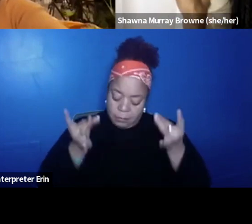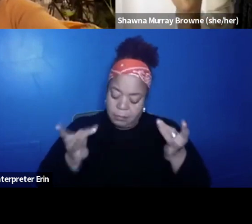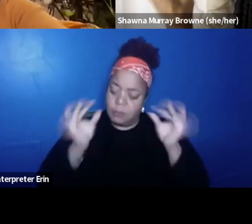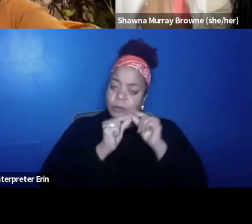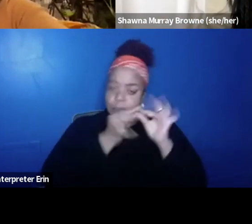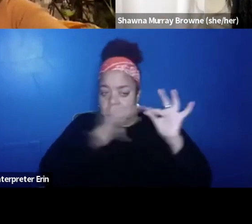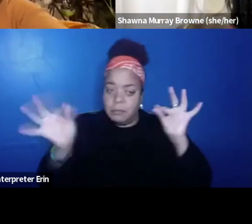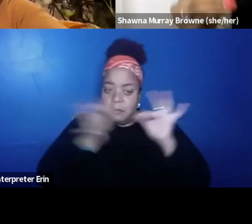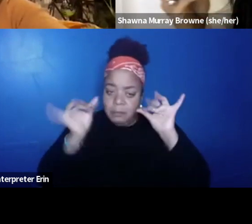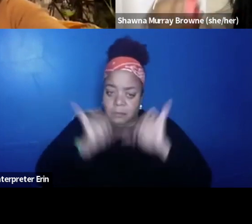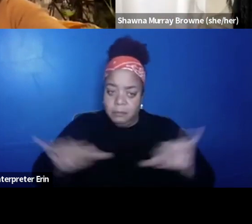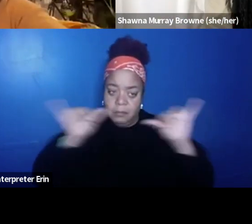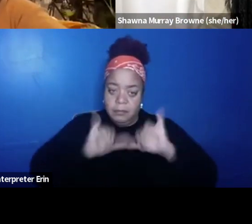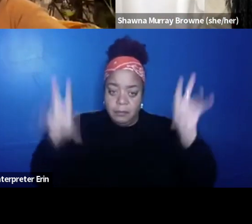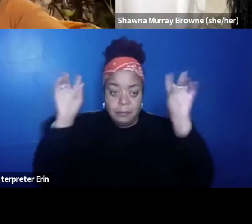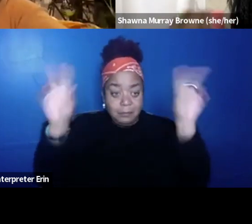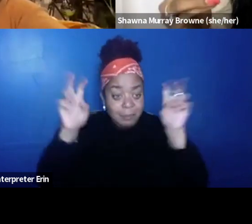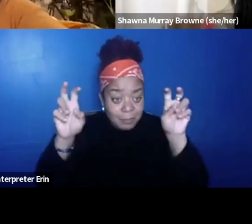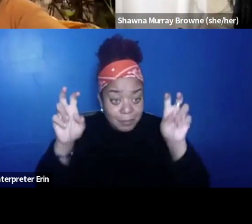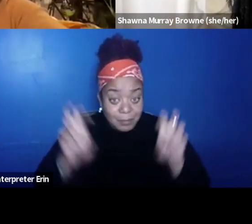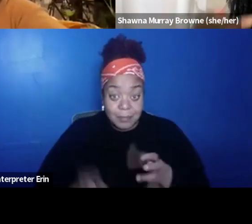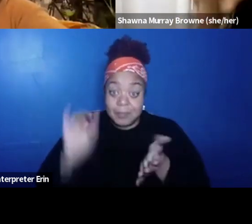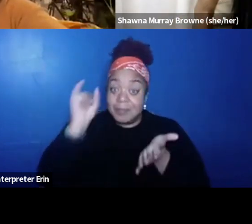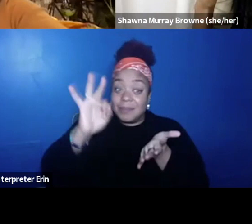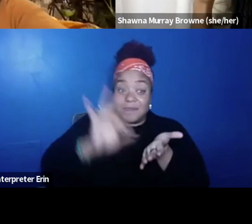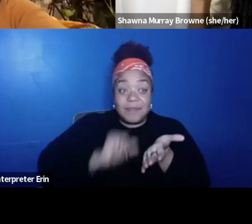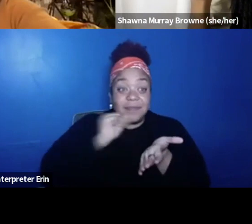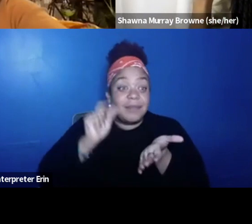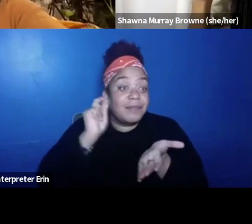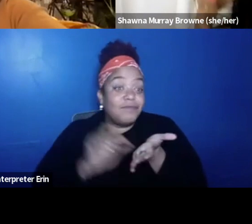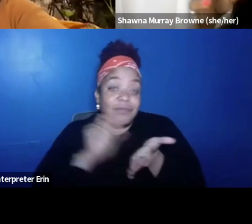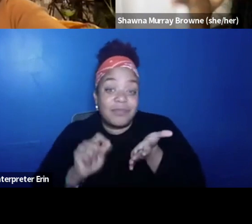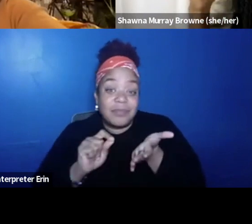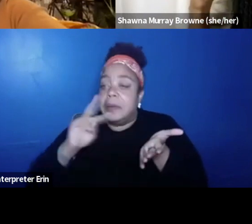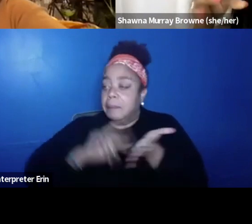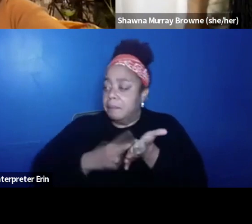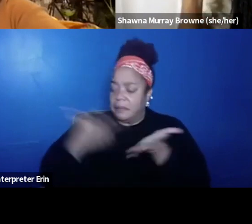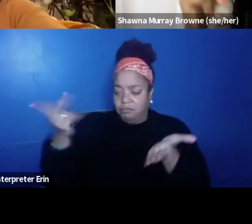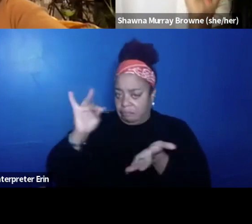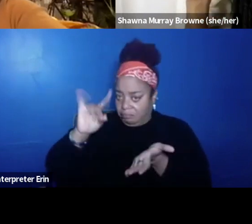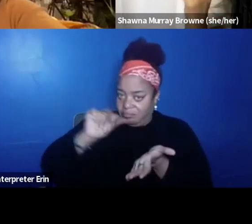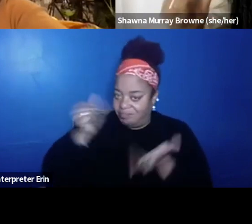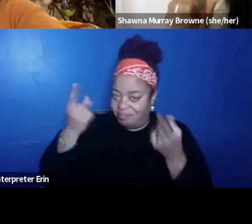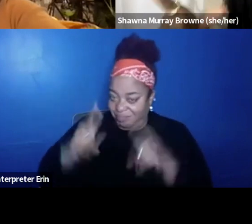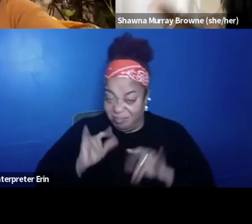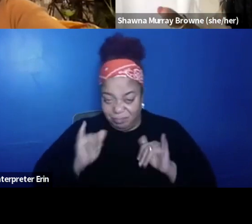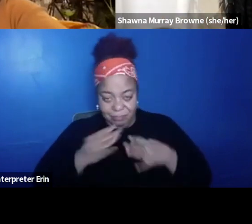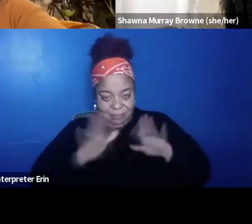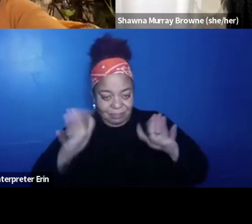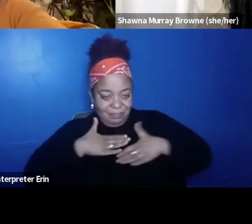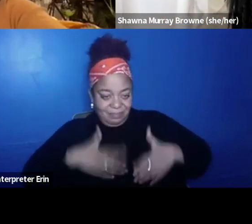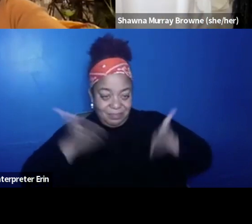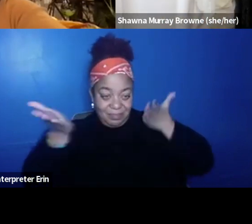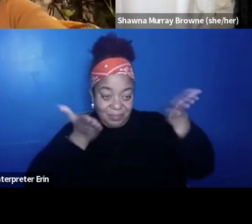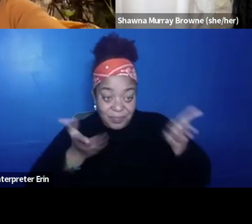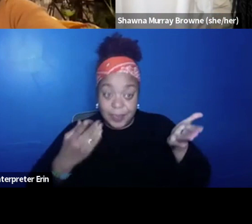if it's not written down, it didn't happen. That is, we are, in many settings, we are supposed to write every single thing